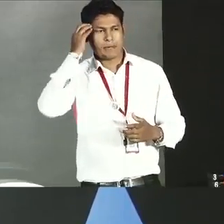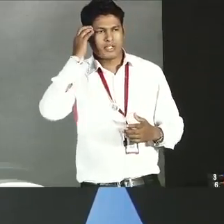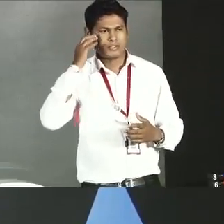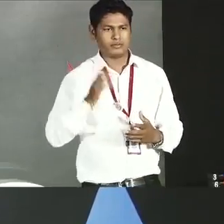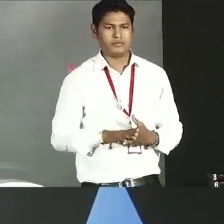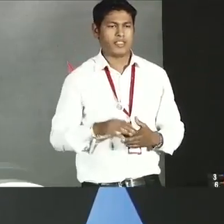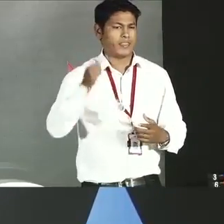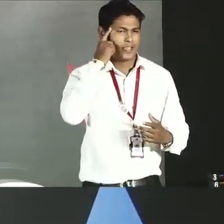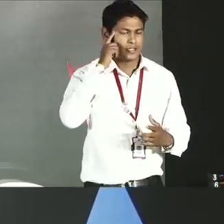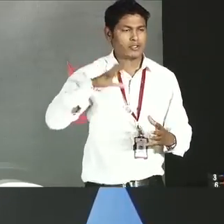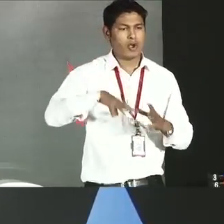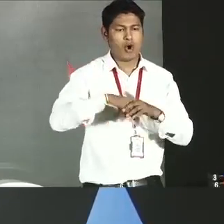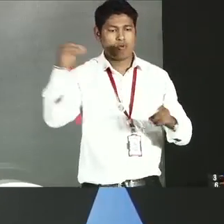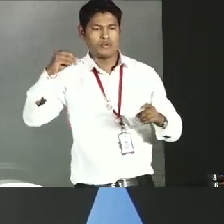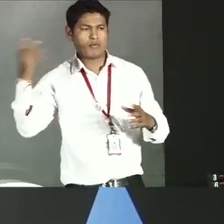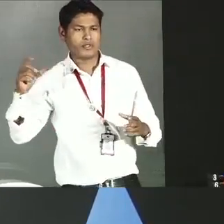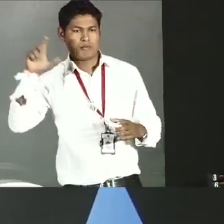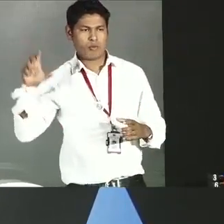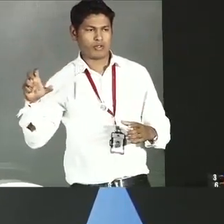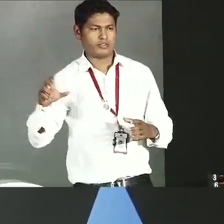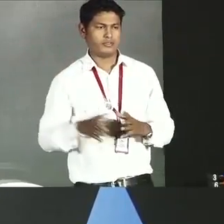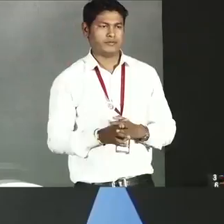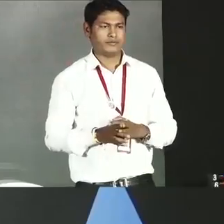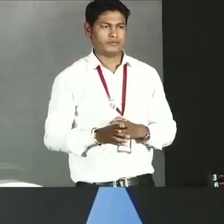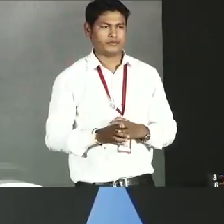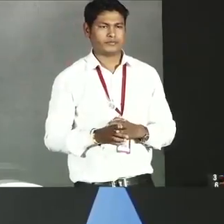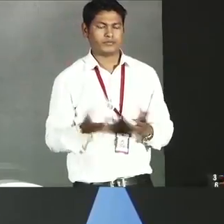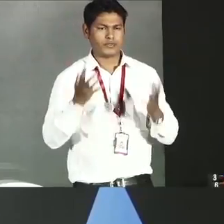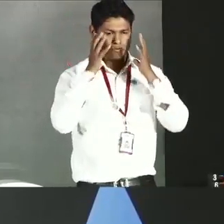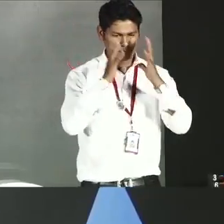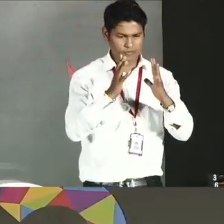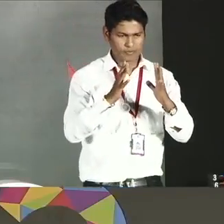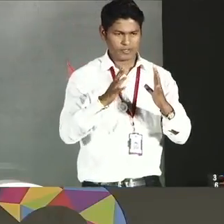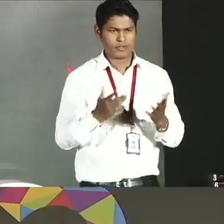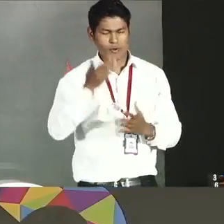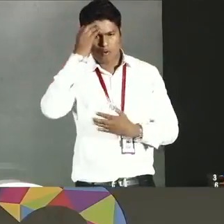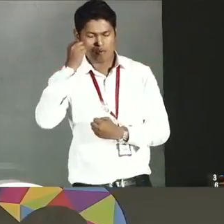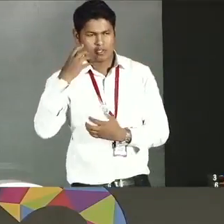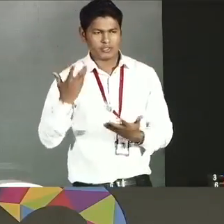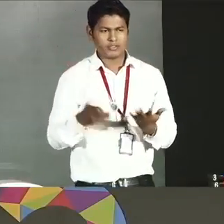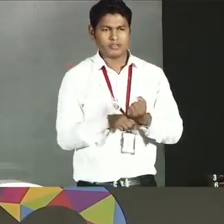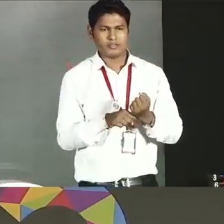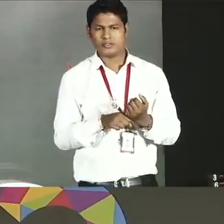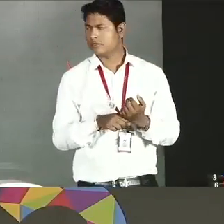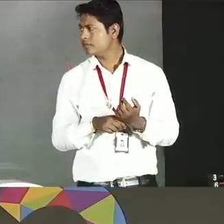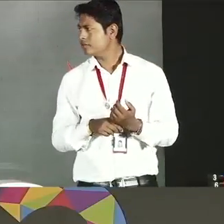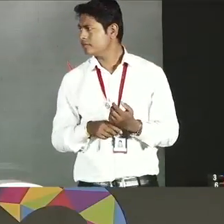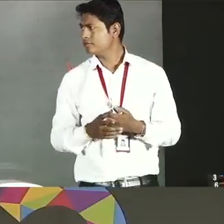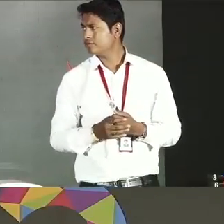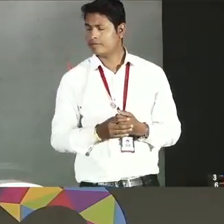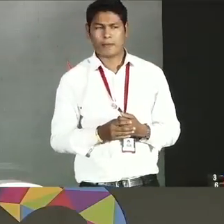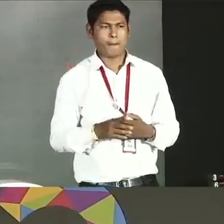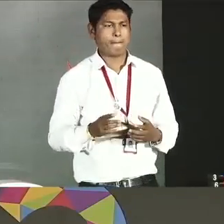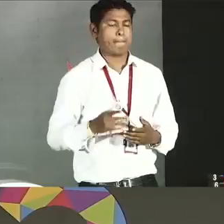before. So at Cognoa, what we really focus on is helping parents and empowering them to